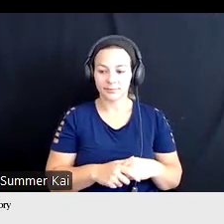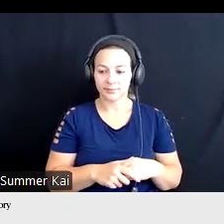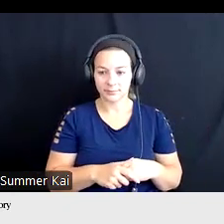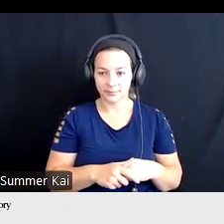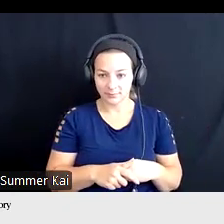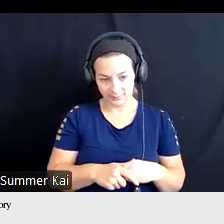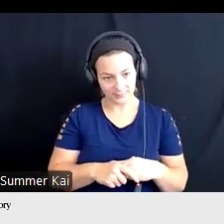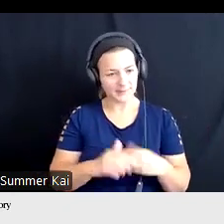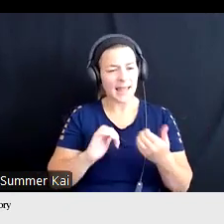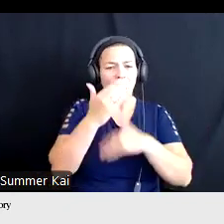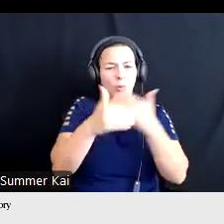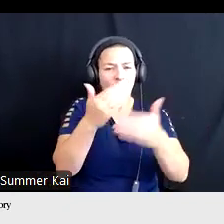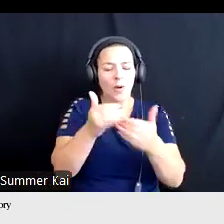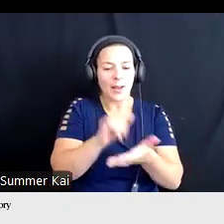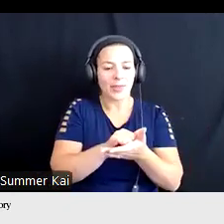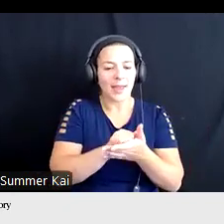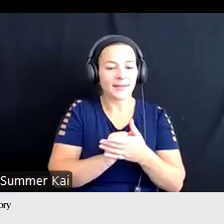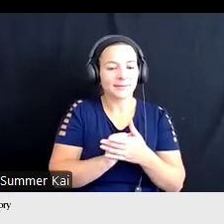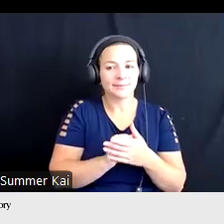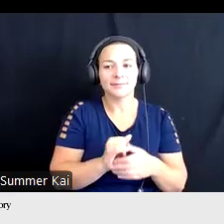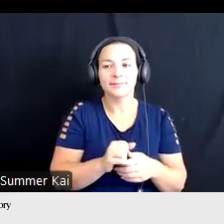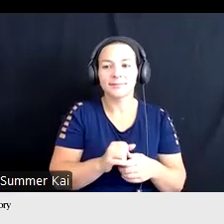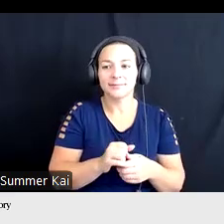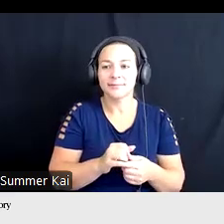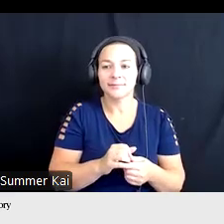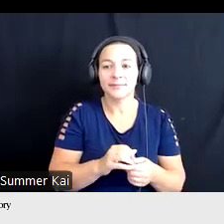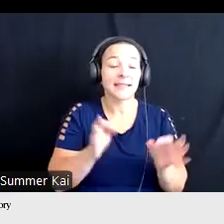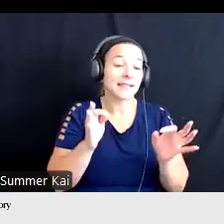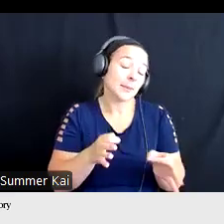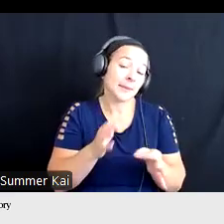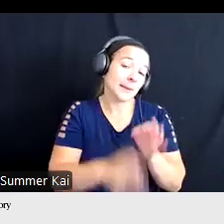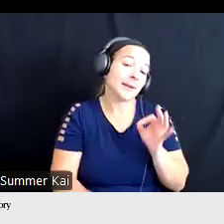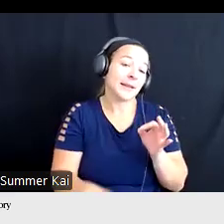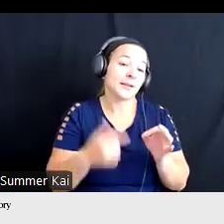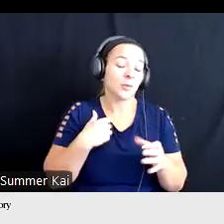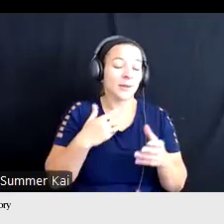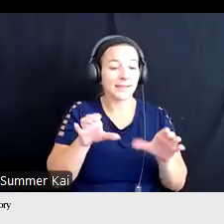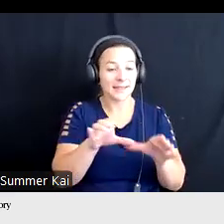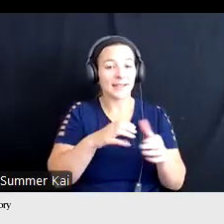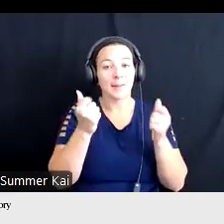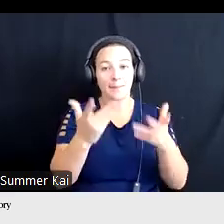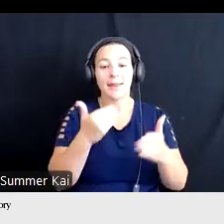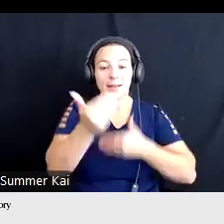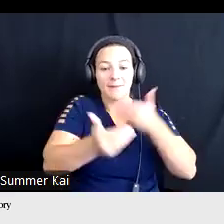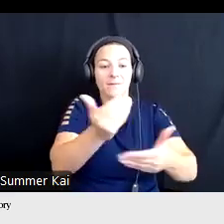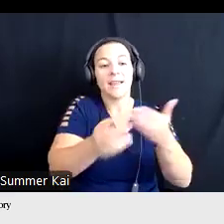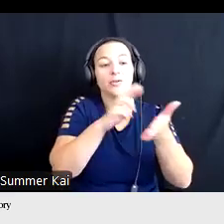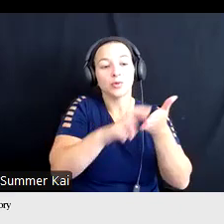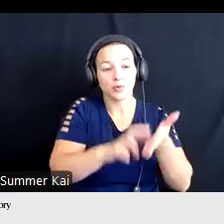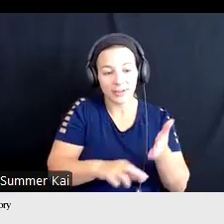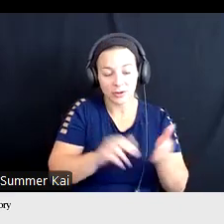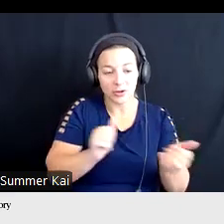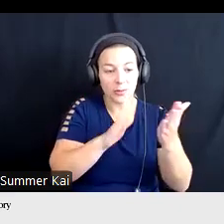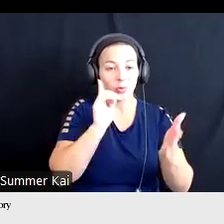So how did we go about doing this discovery work? Simply put, we took a multi-phase research approach to identify programs and